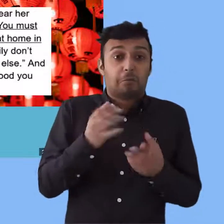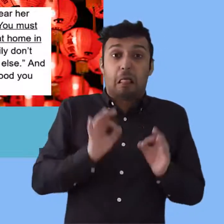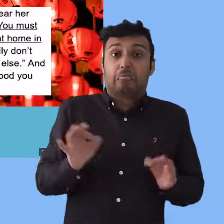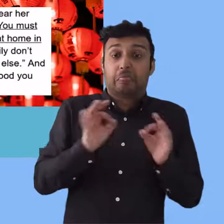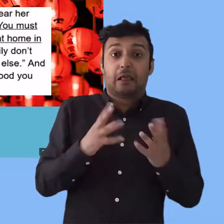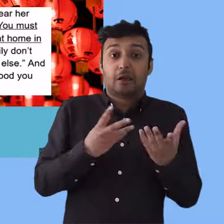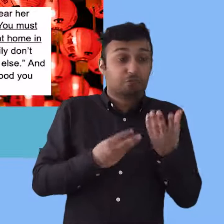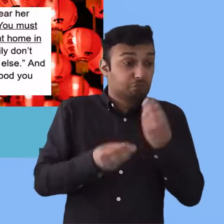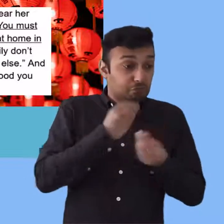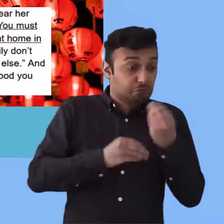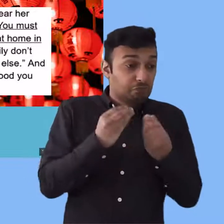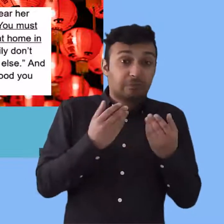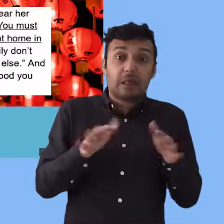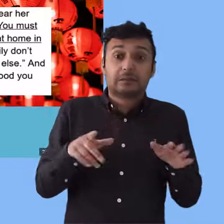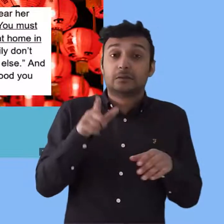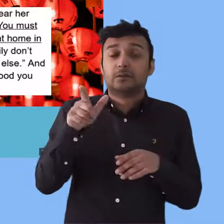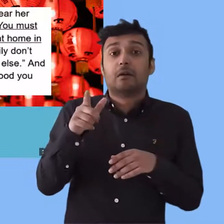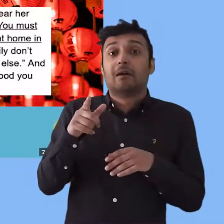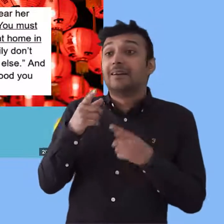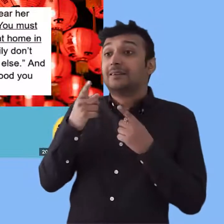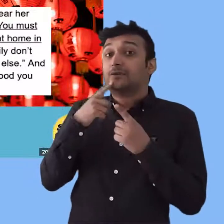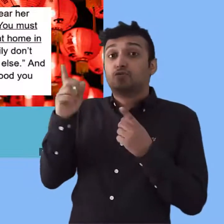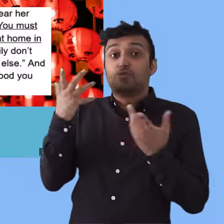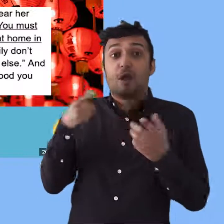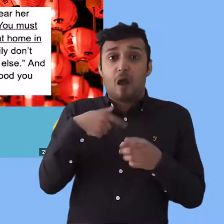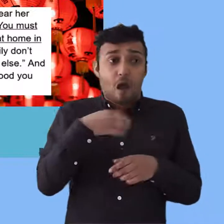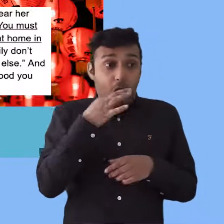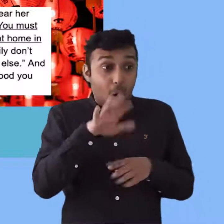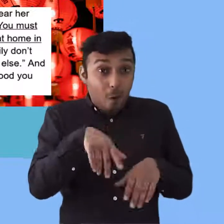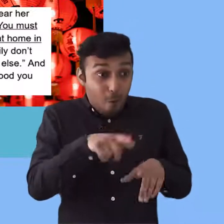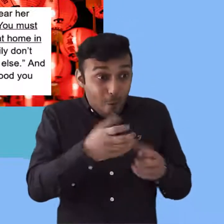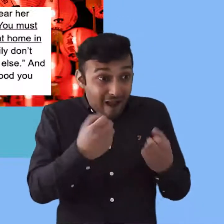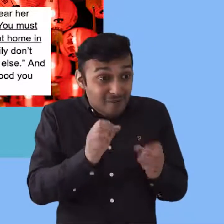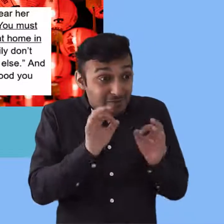And the teacher didn't feel the awkwardness and kept on asking, what special food you eat?